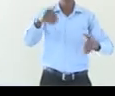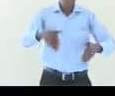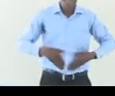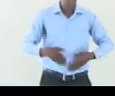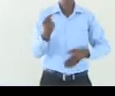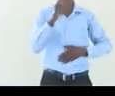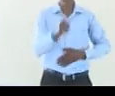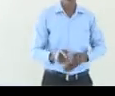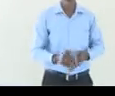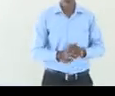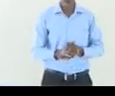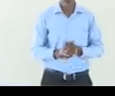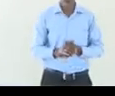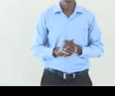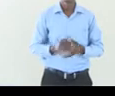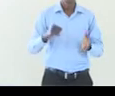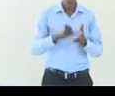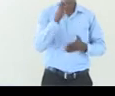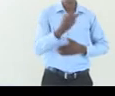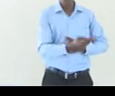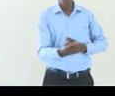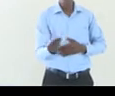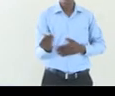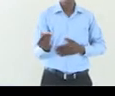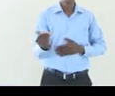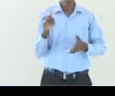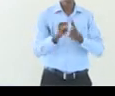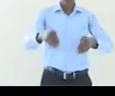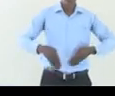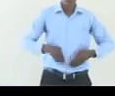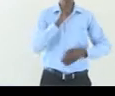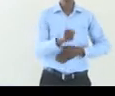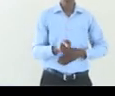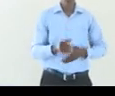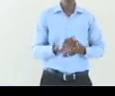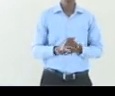the truth. It is the minority that embrace the truth.